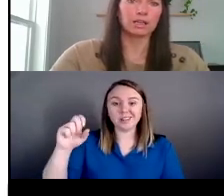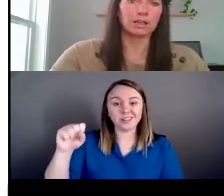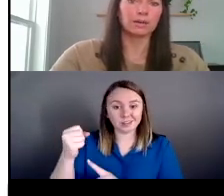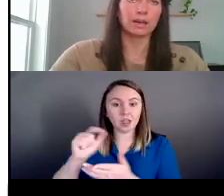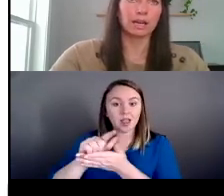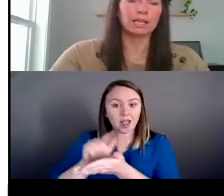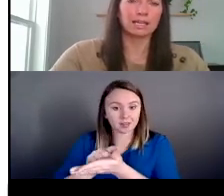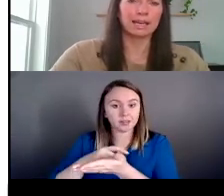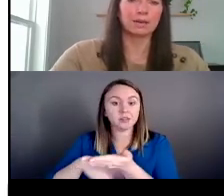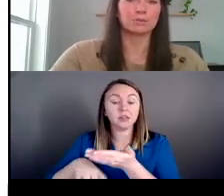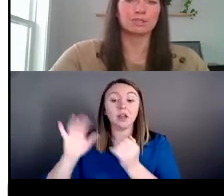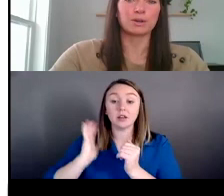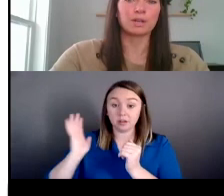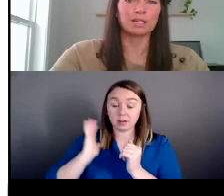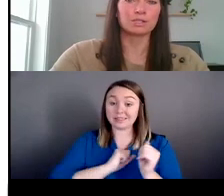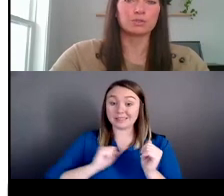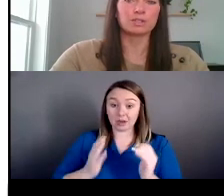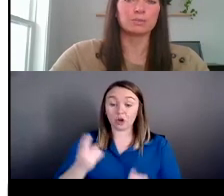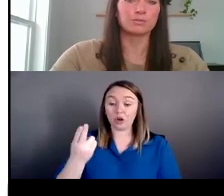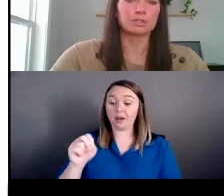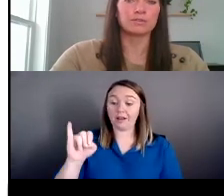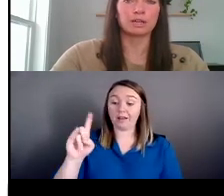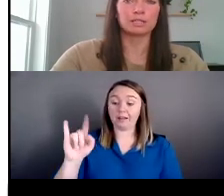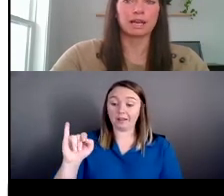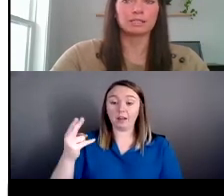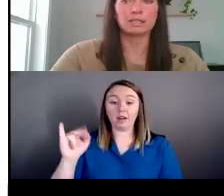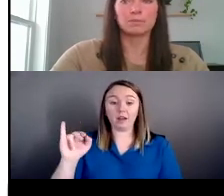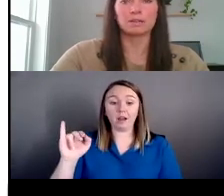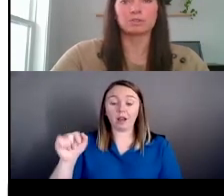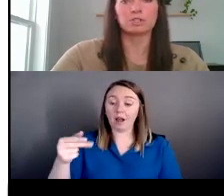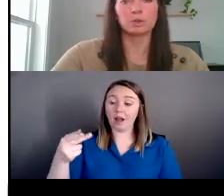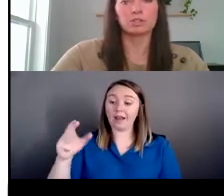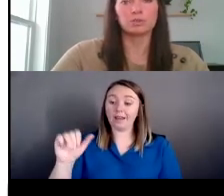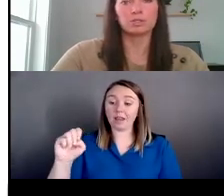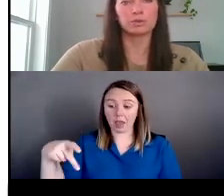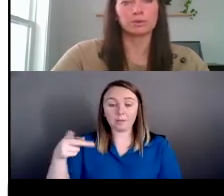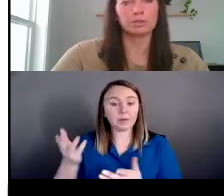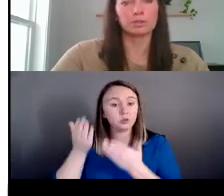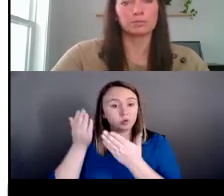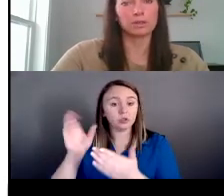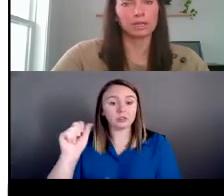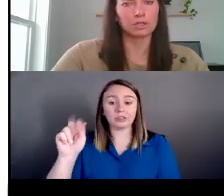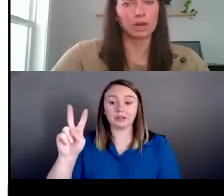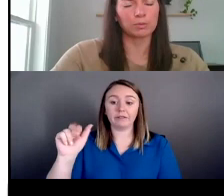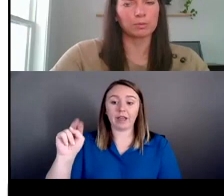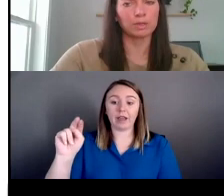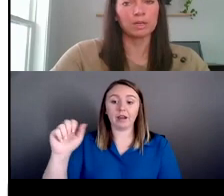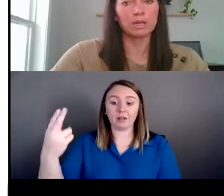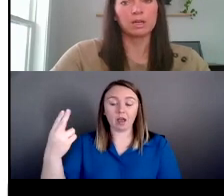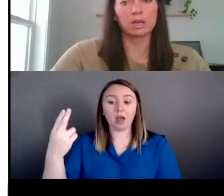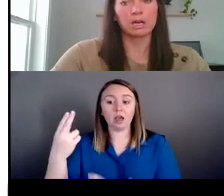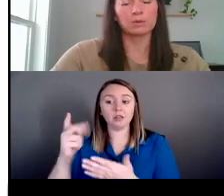Heidi Heitkamp of North Dakota introduced a bill for Savannah's Act, named after the 22-year-old Spirit Lake tribe